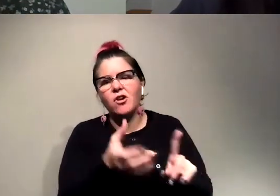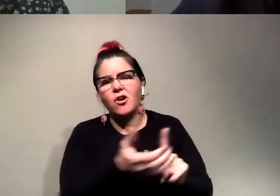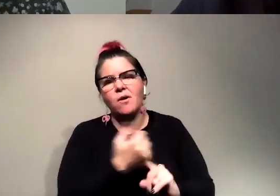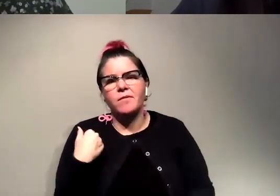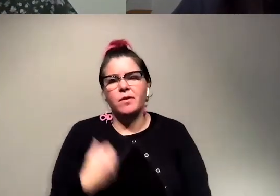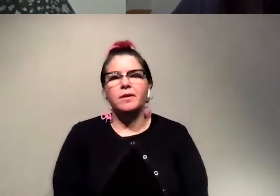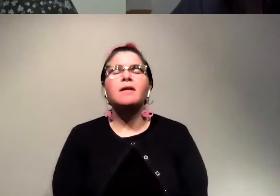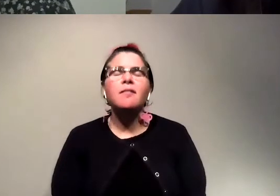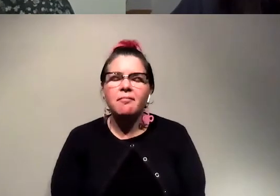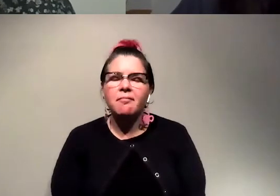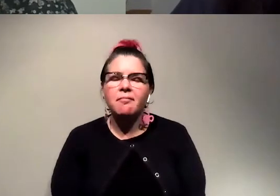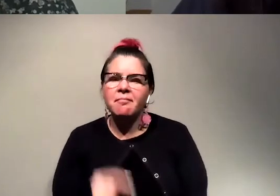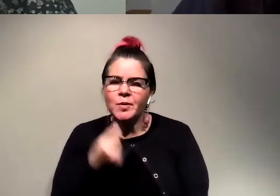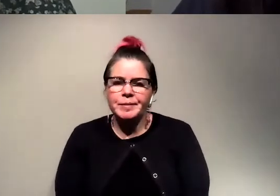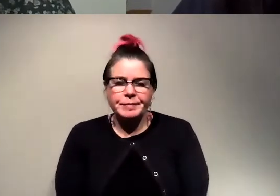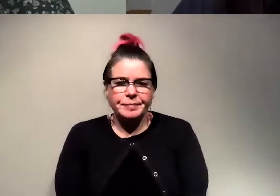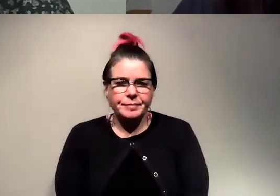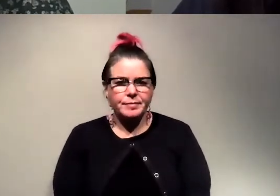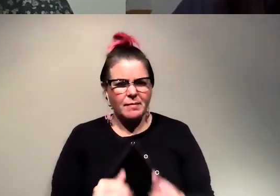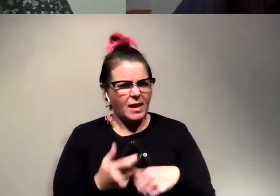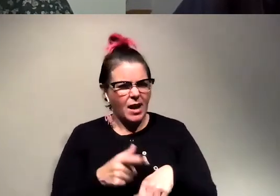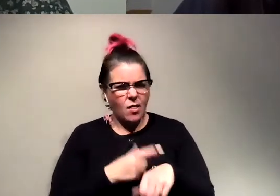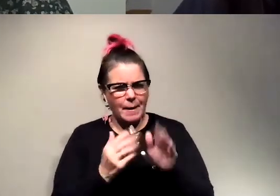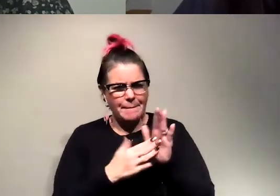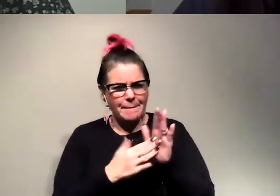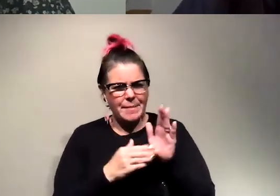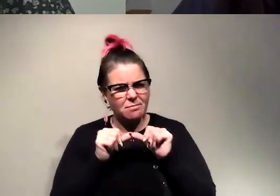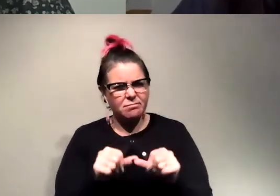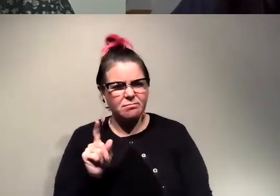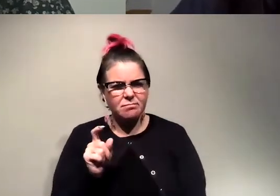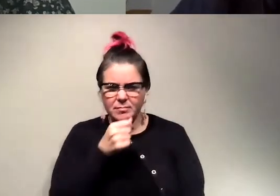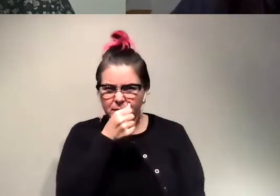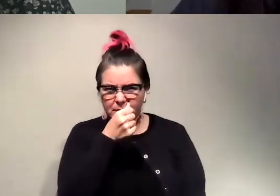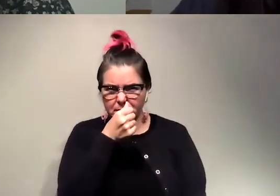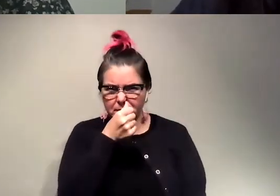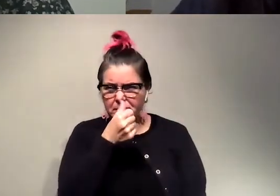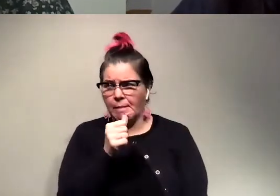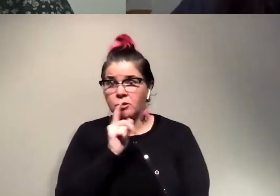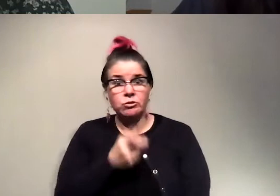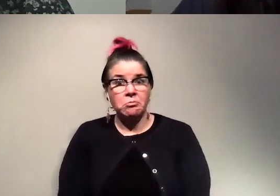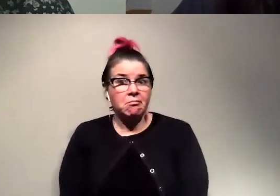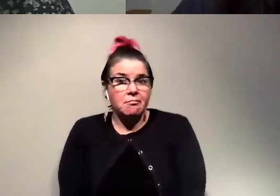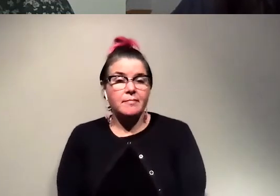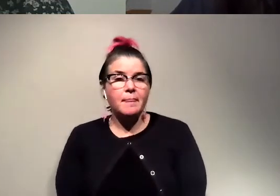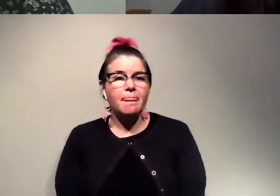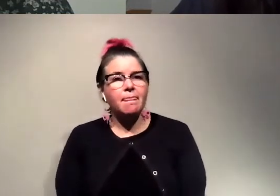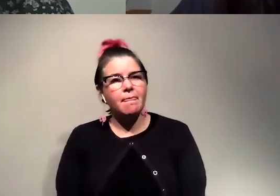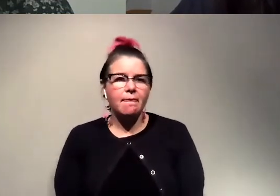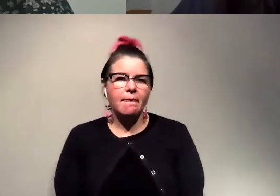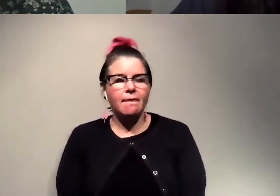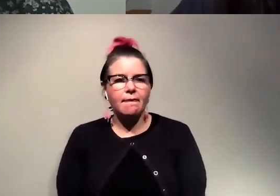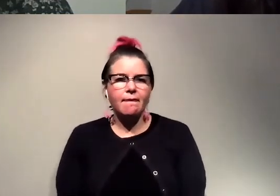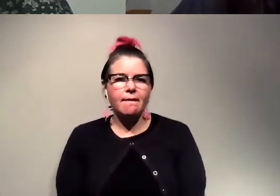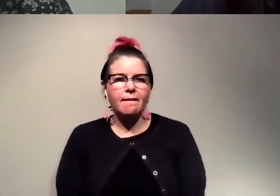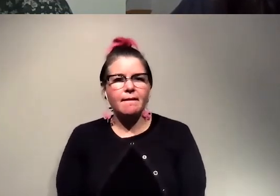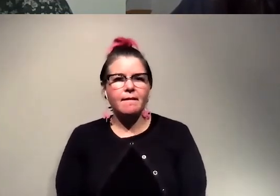really cool. And how long does the paint stay on them? I'm not sure how long it stays on. I think should be